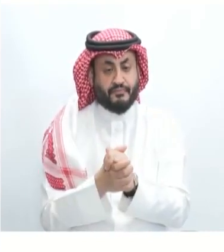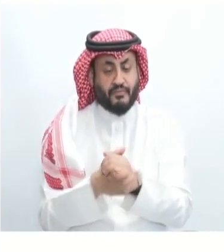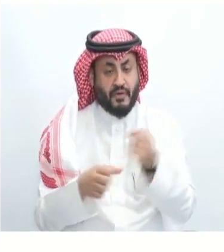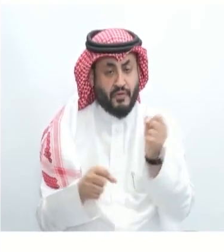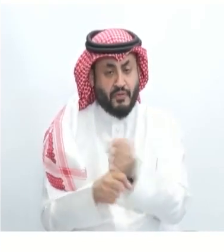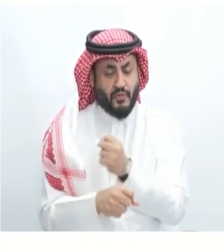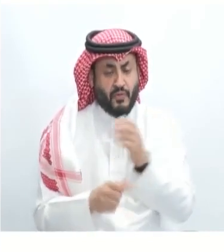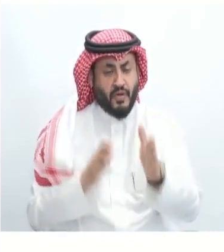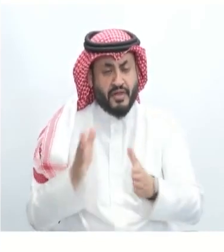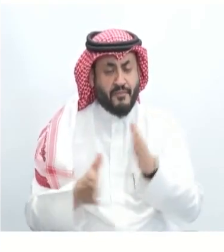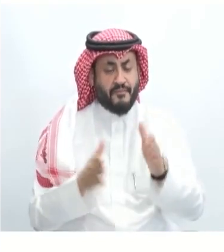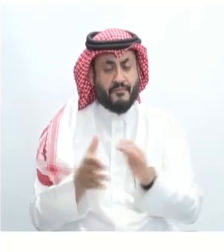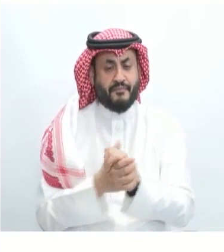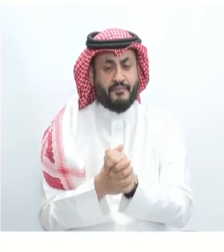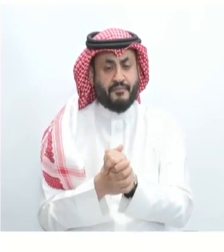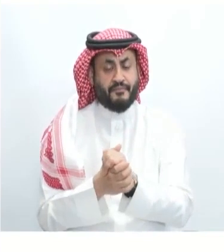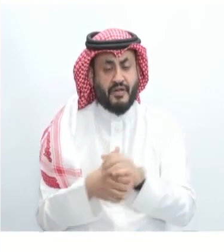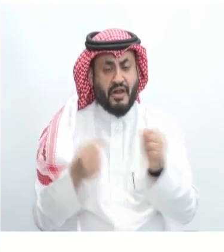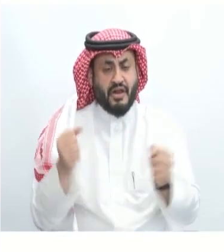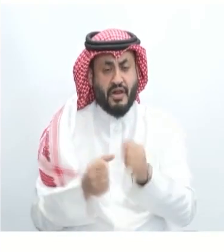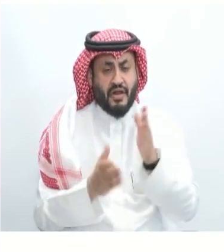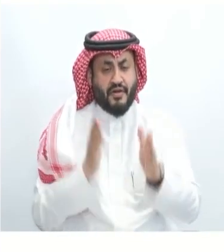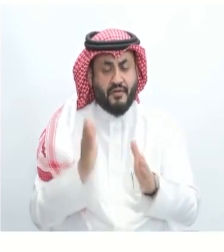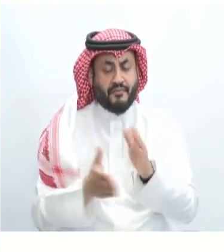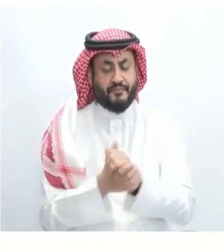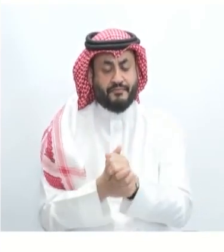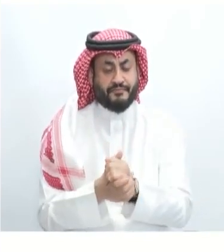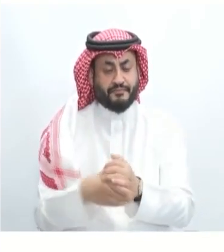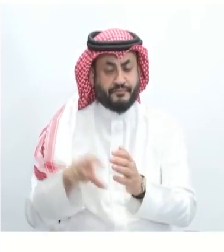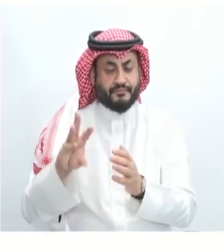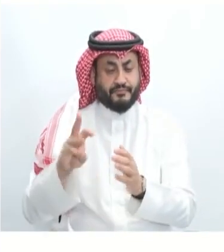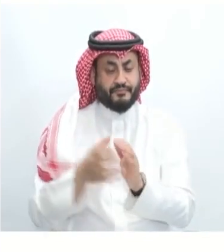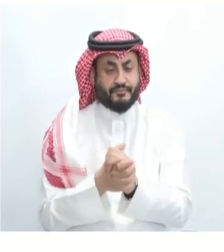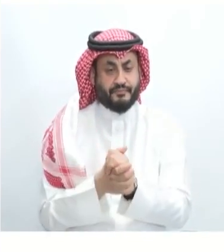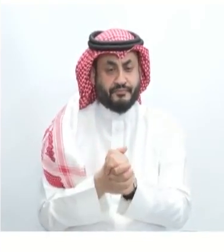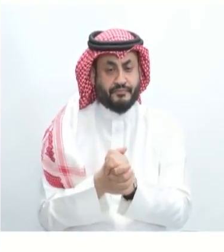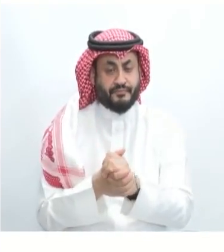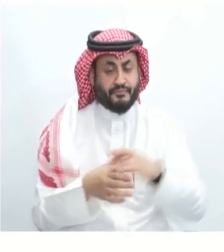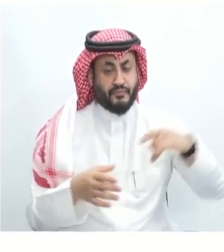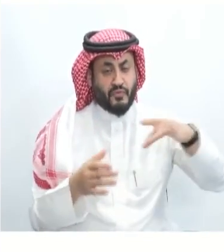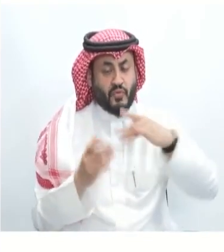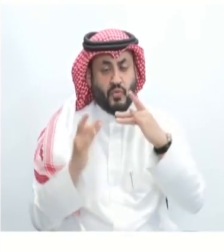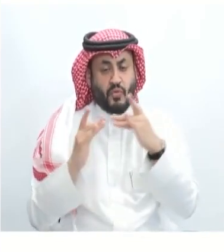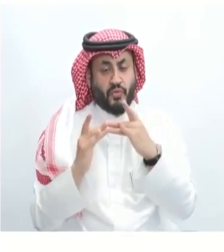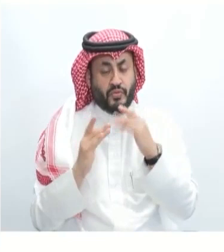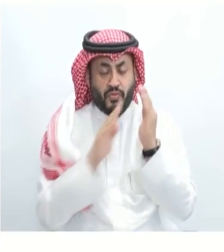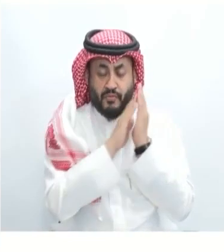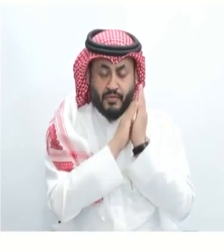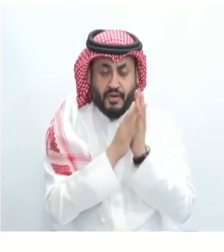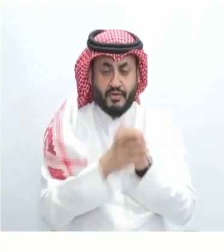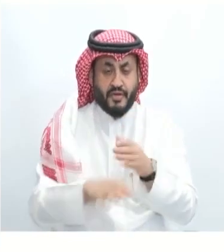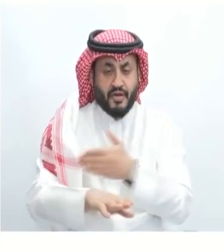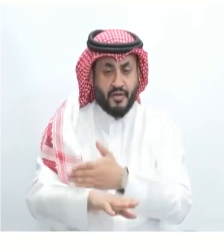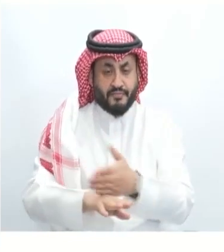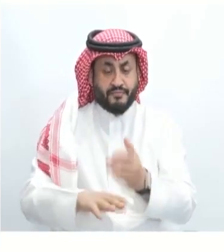we should do some exercises. And finally, we should go to